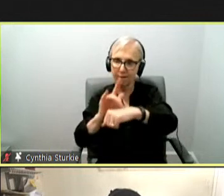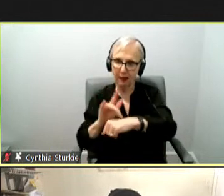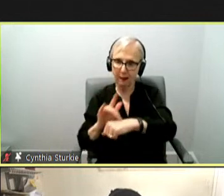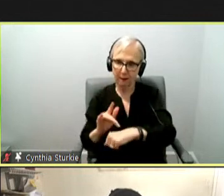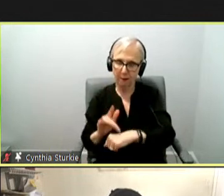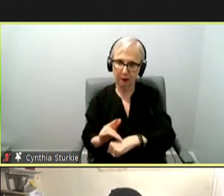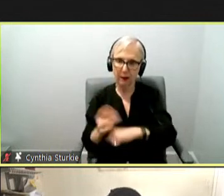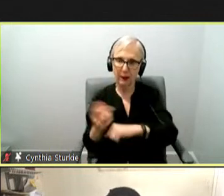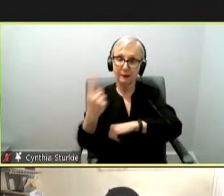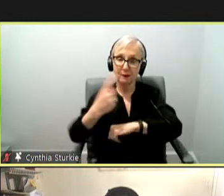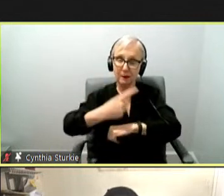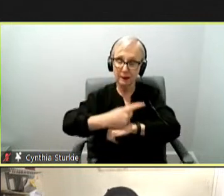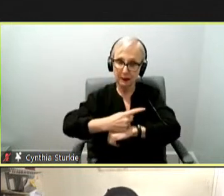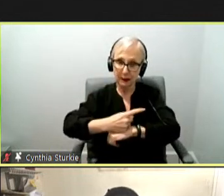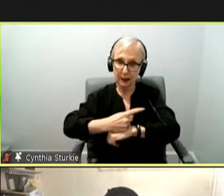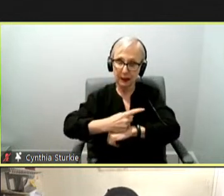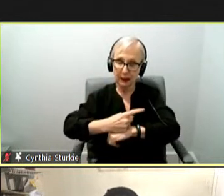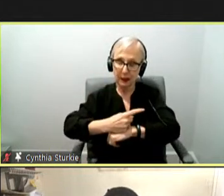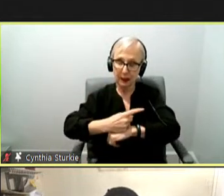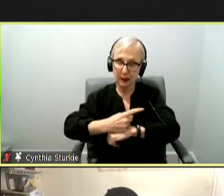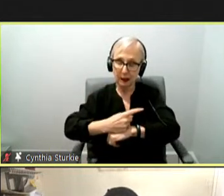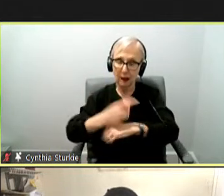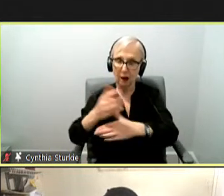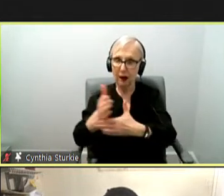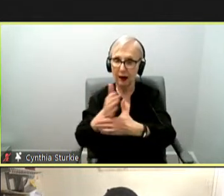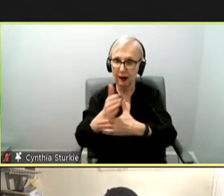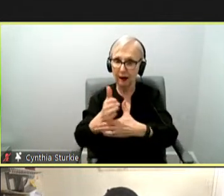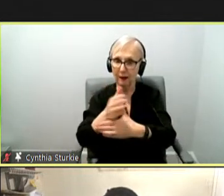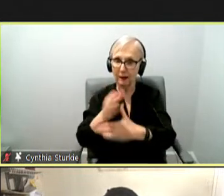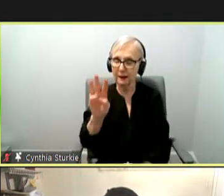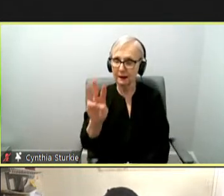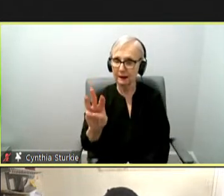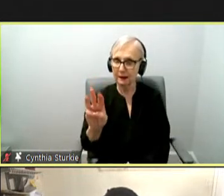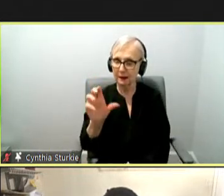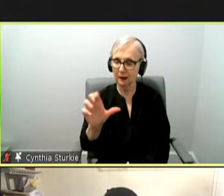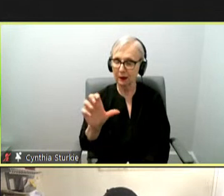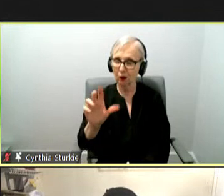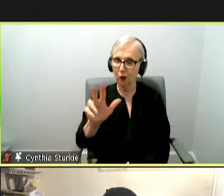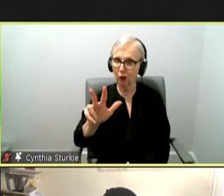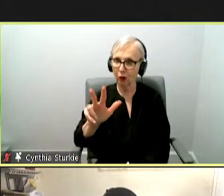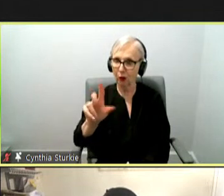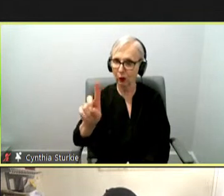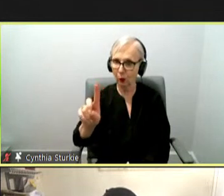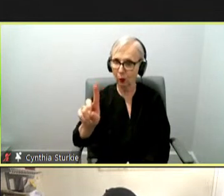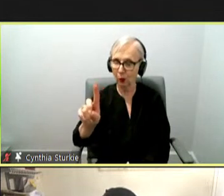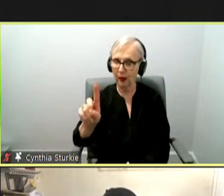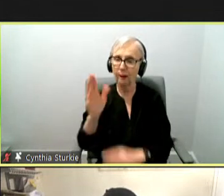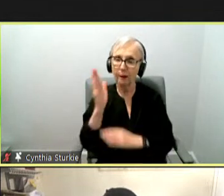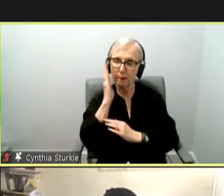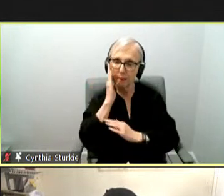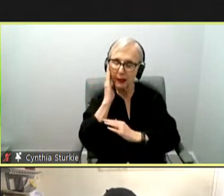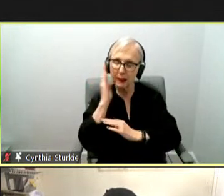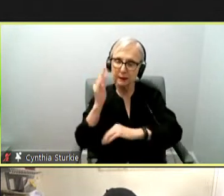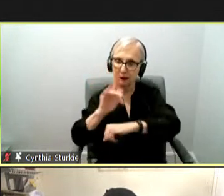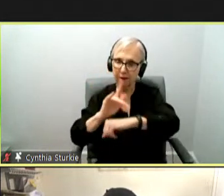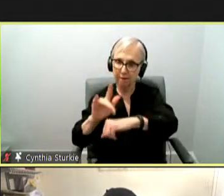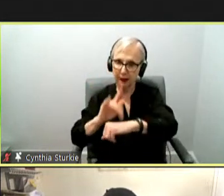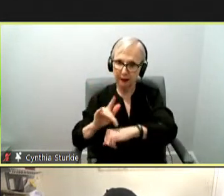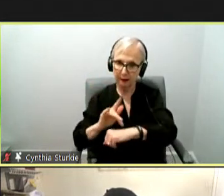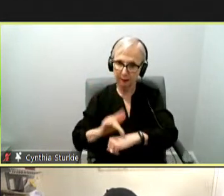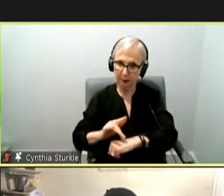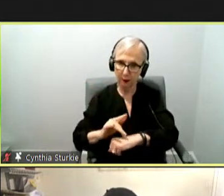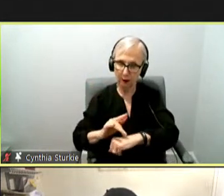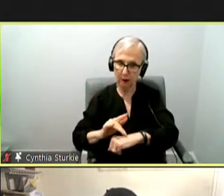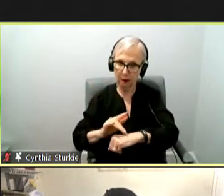of today, we have our 7-day moving average is 631 acute care beds available. You can see that